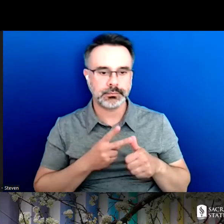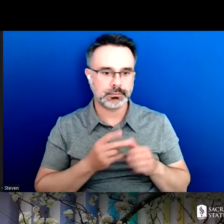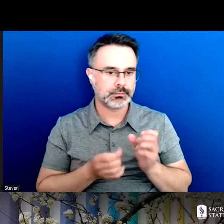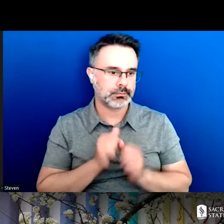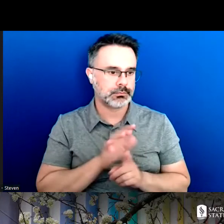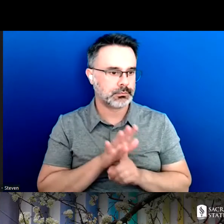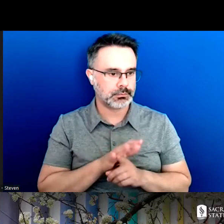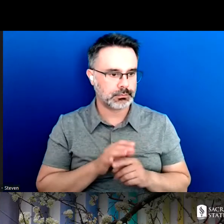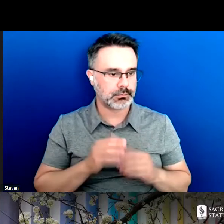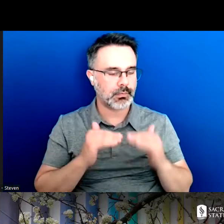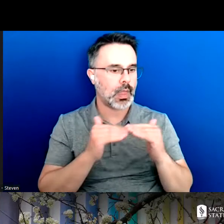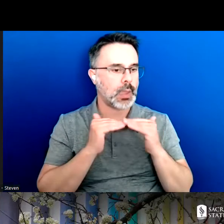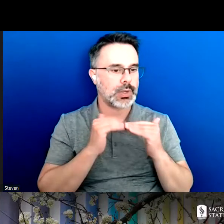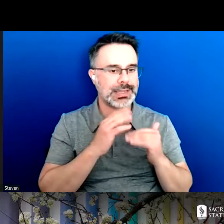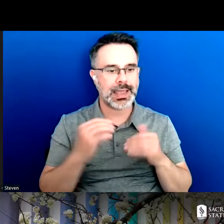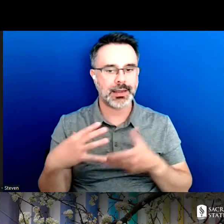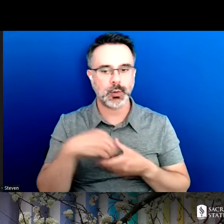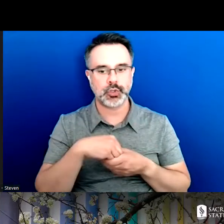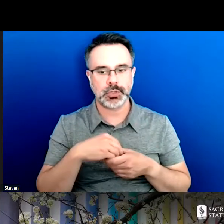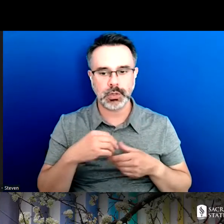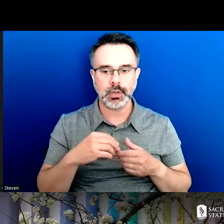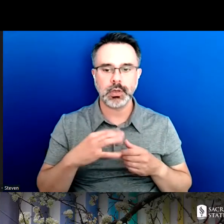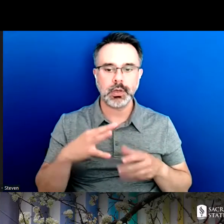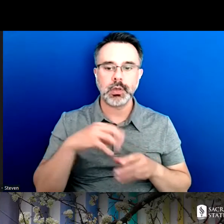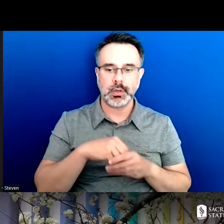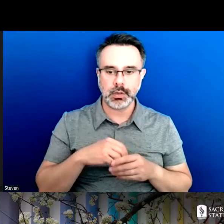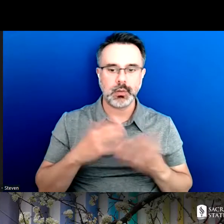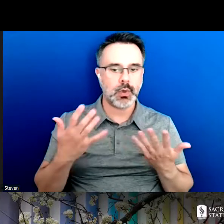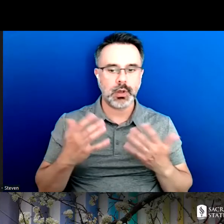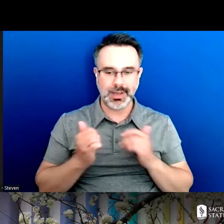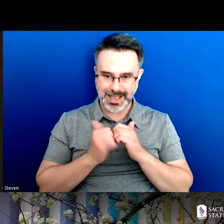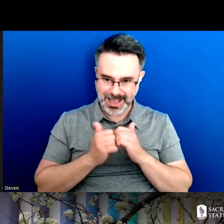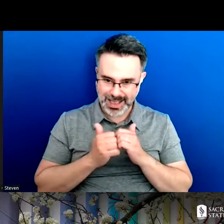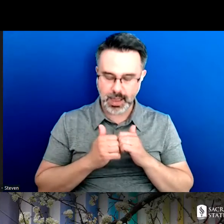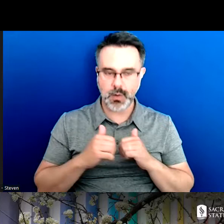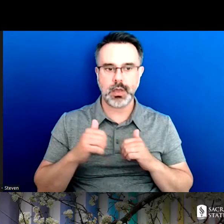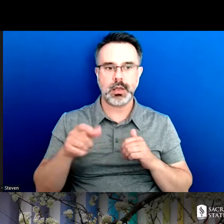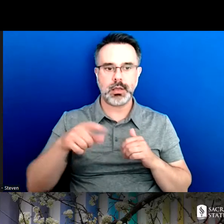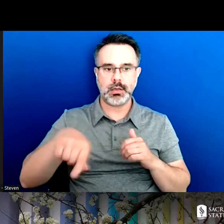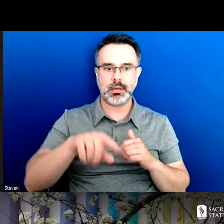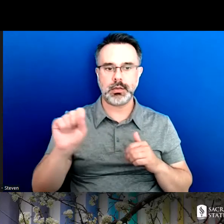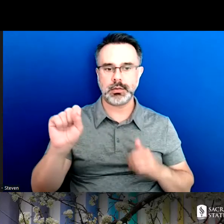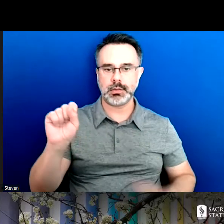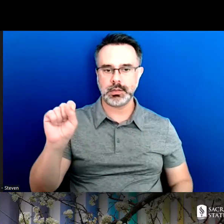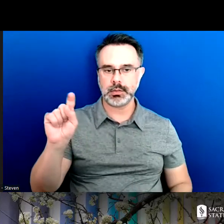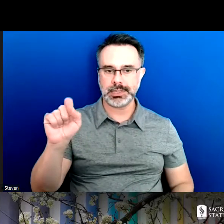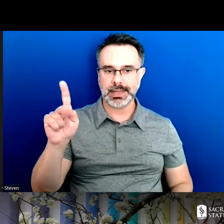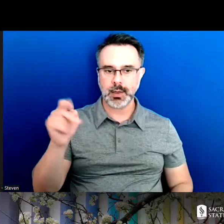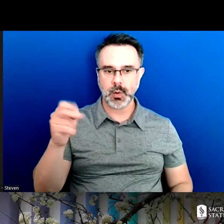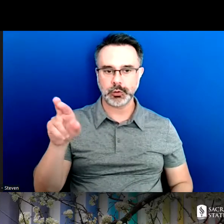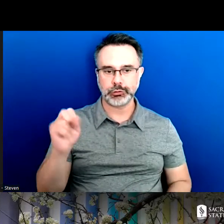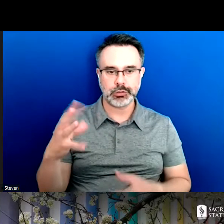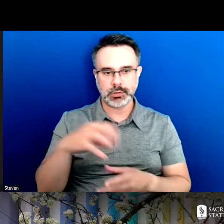and inclusion. As part of equity and inclusion is how stakeholders are included in decision-making that includes